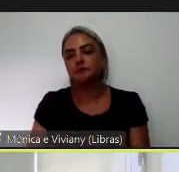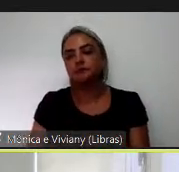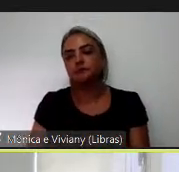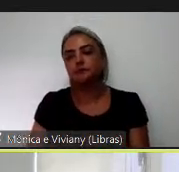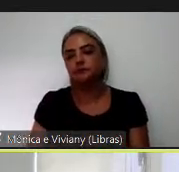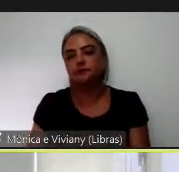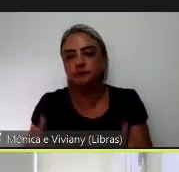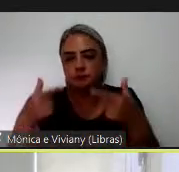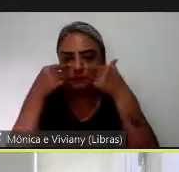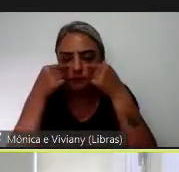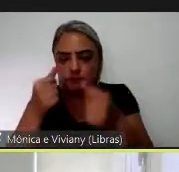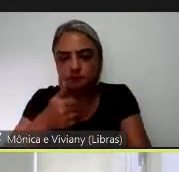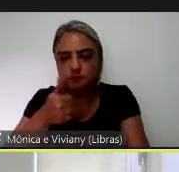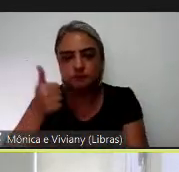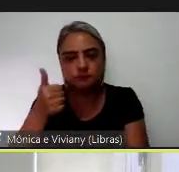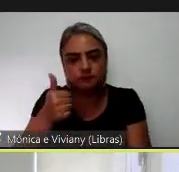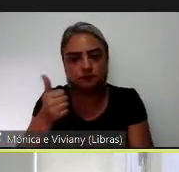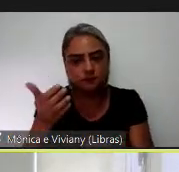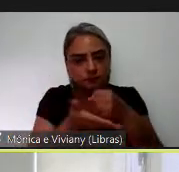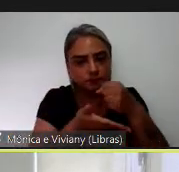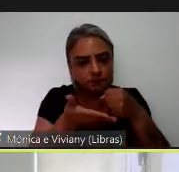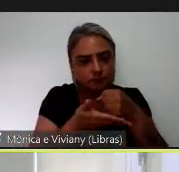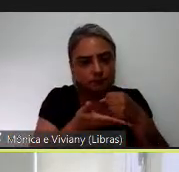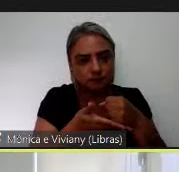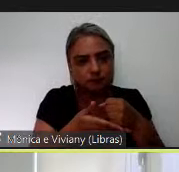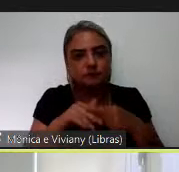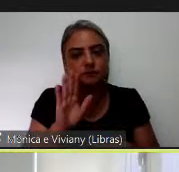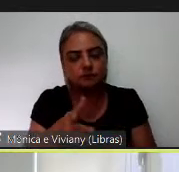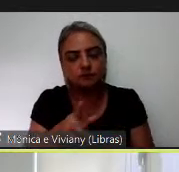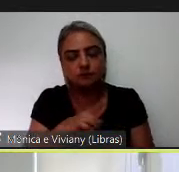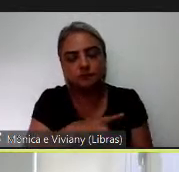Also, the primary care